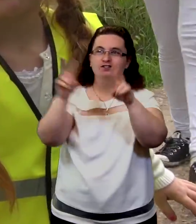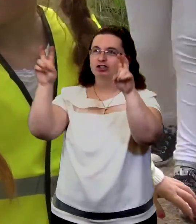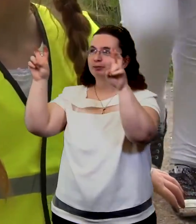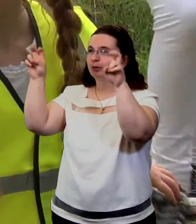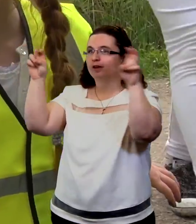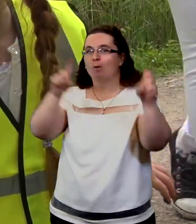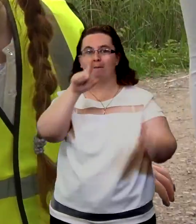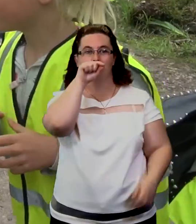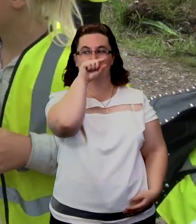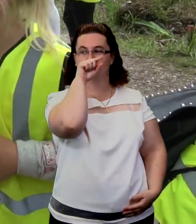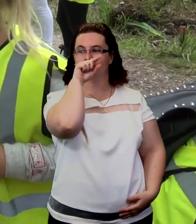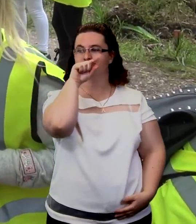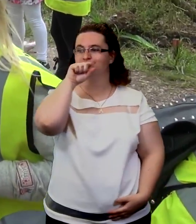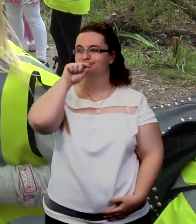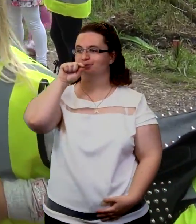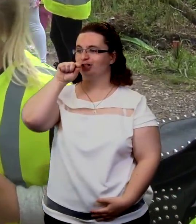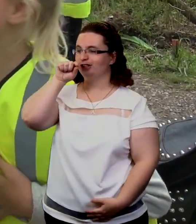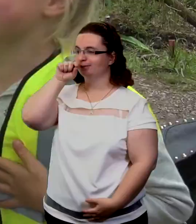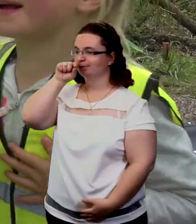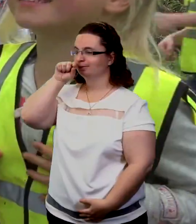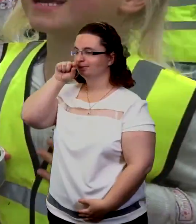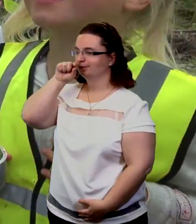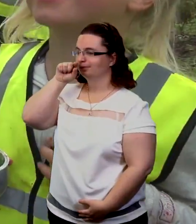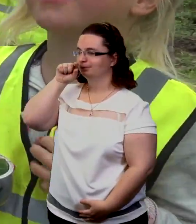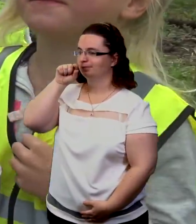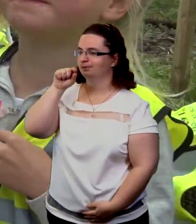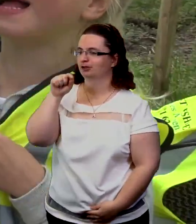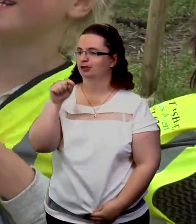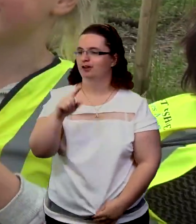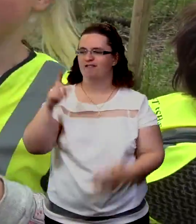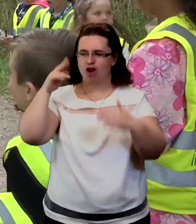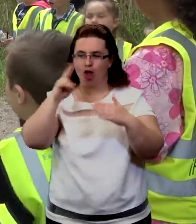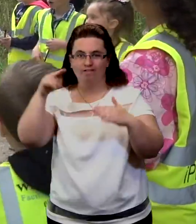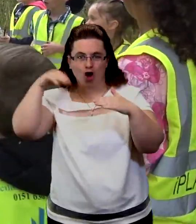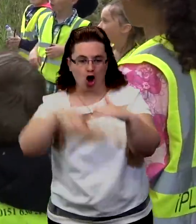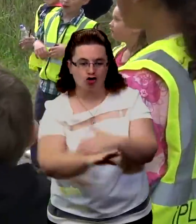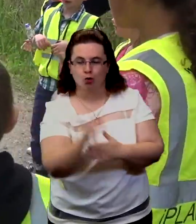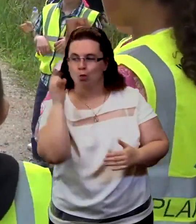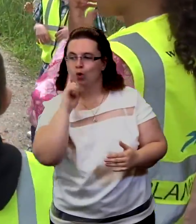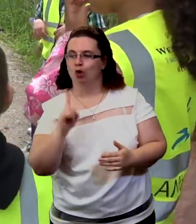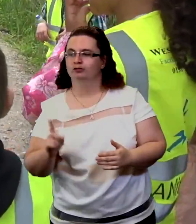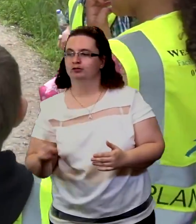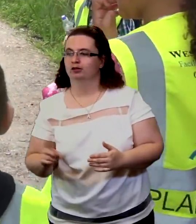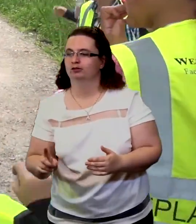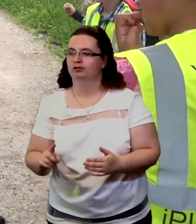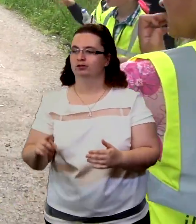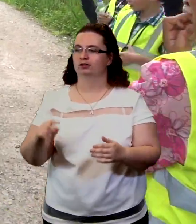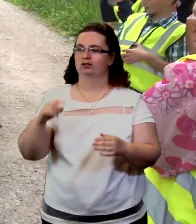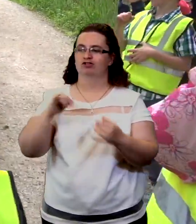little potion. I can hear at this posh party. Smells like cucumber. 1, 2,